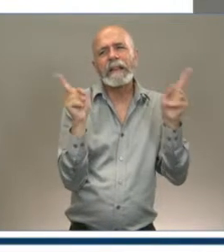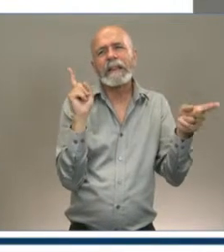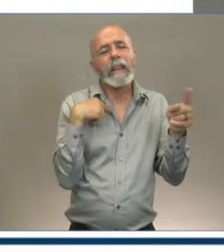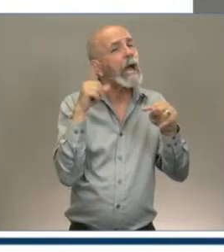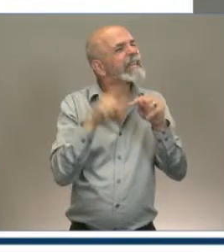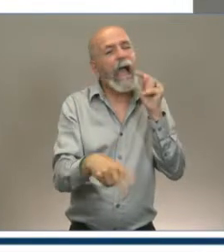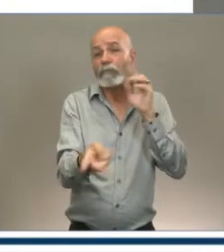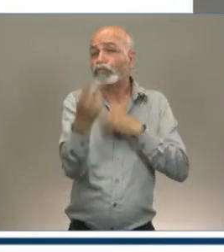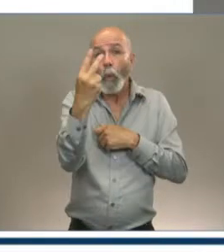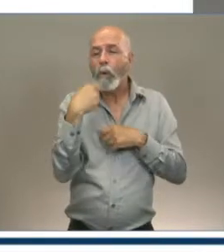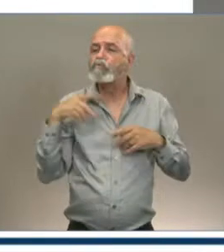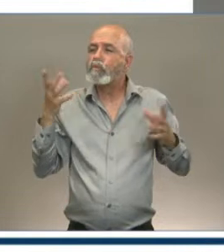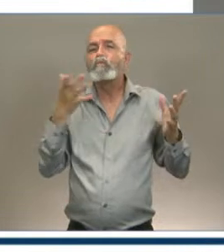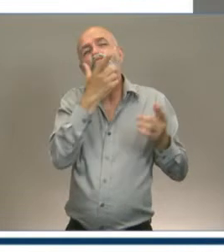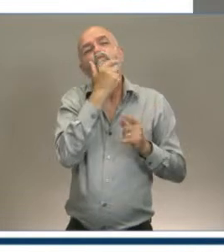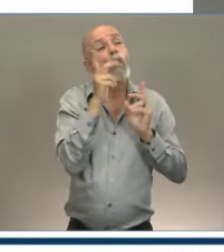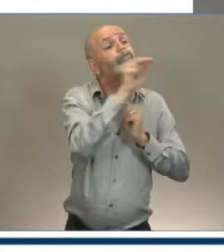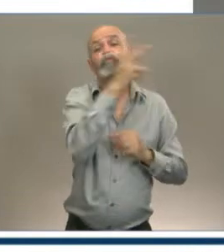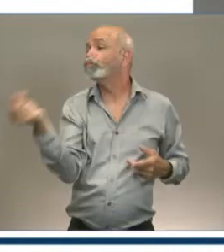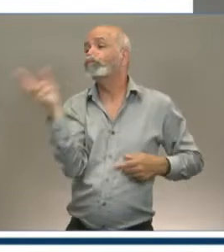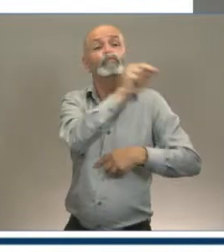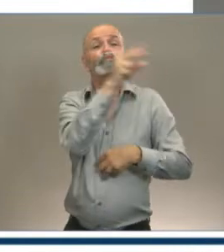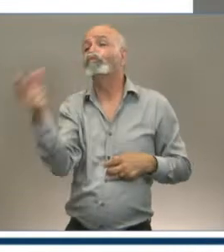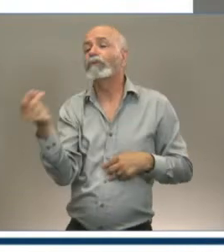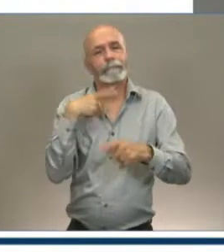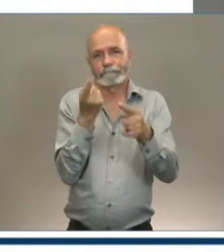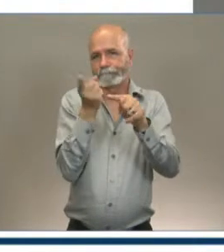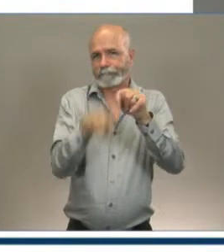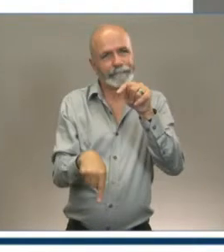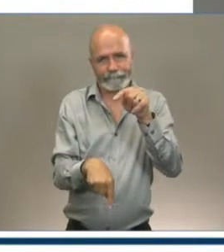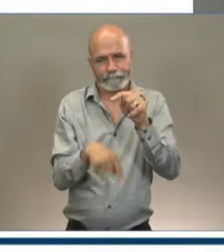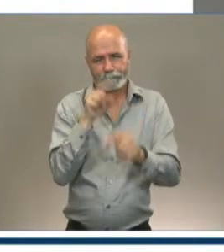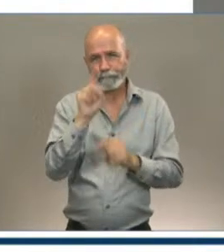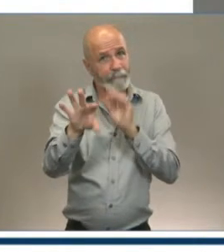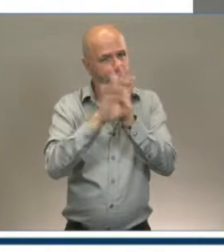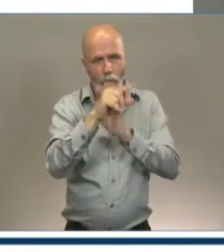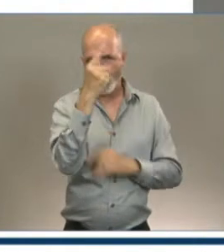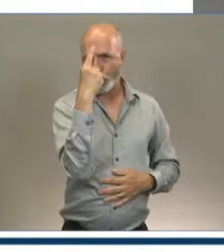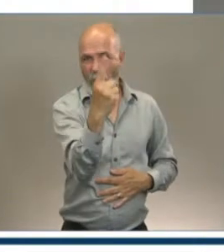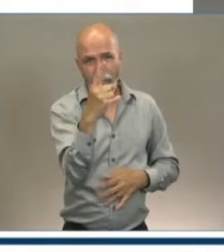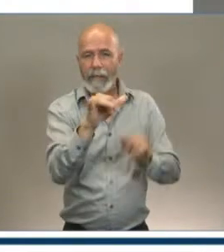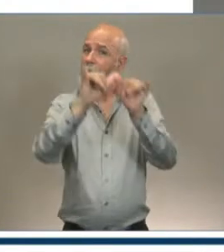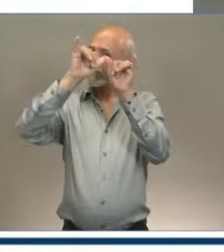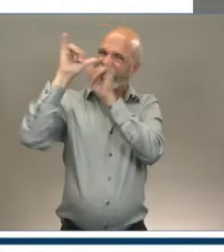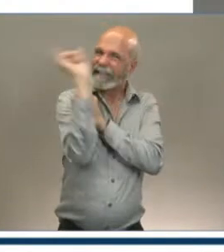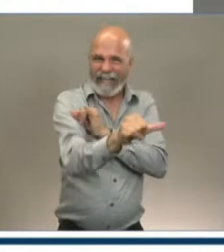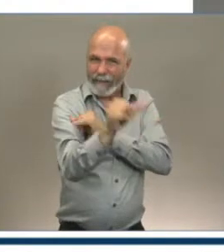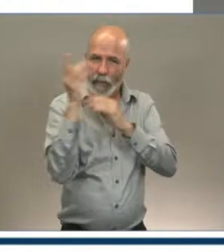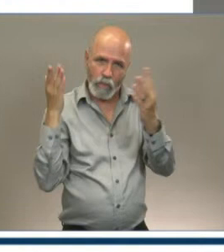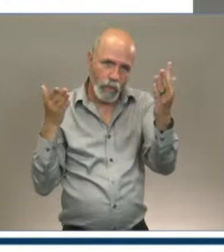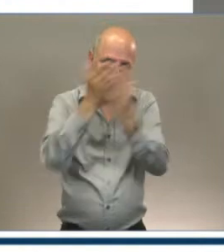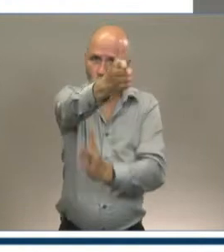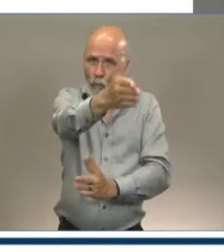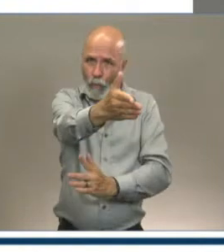options, please follow this and choose one. Many Nova Scotians are struggling right now.